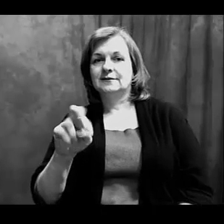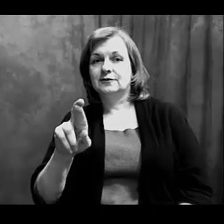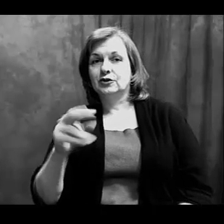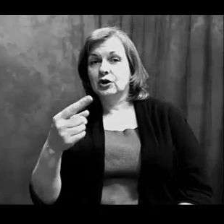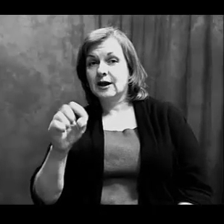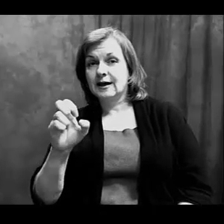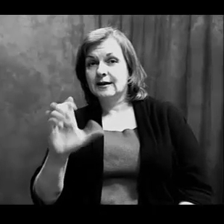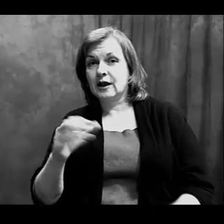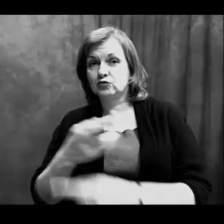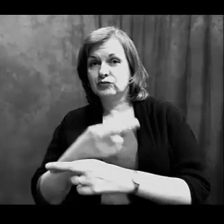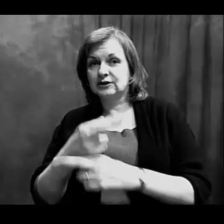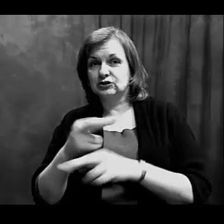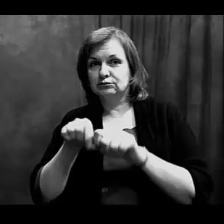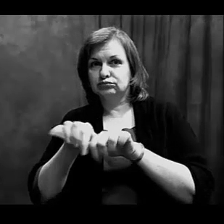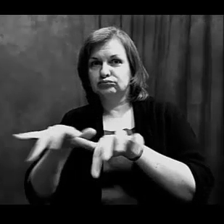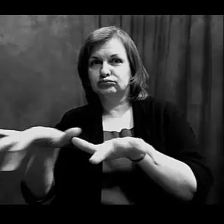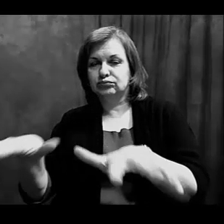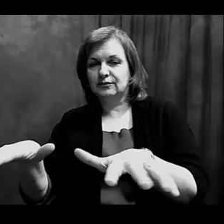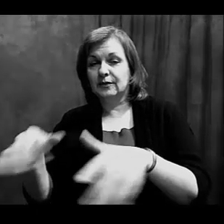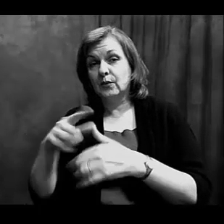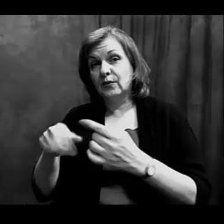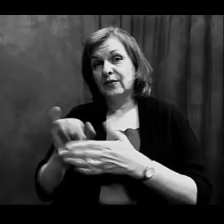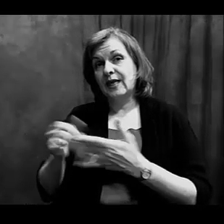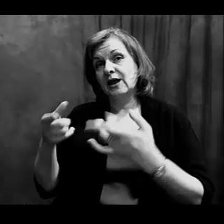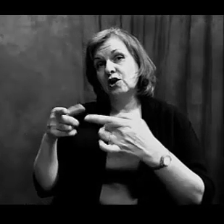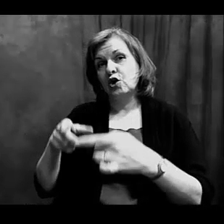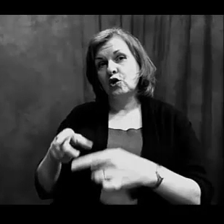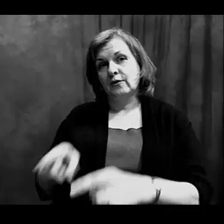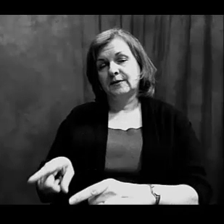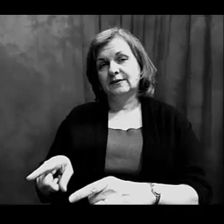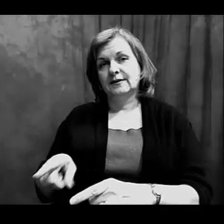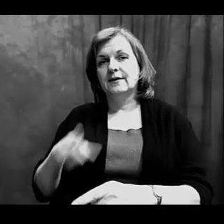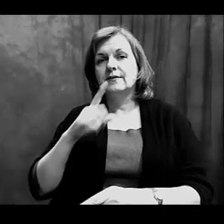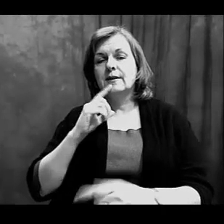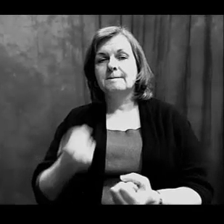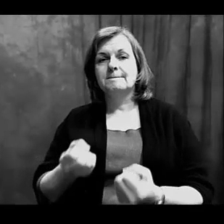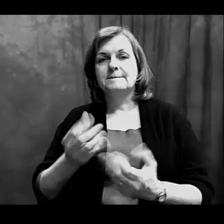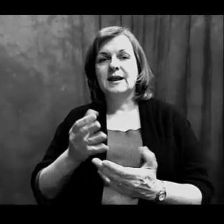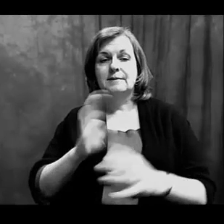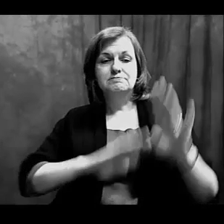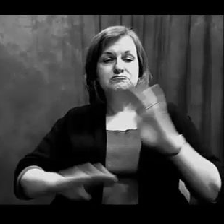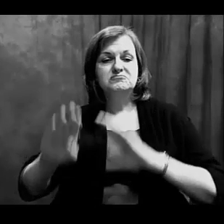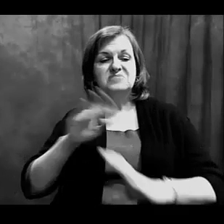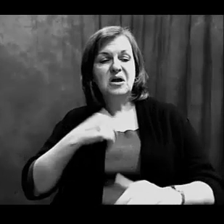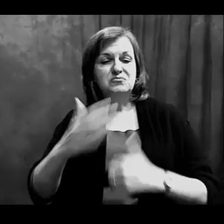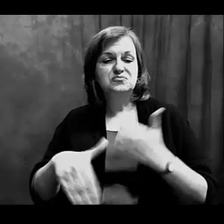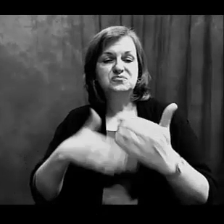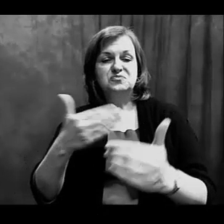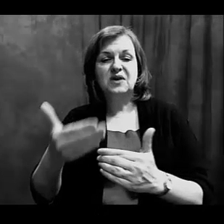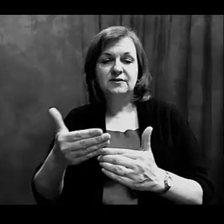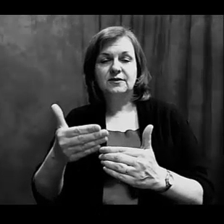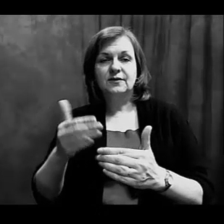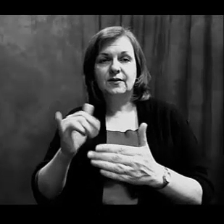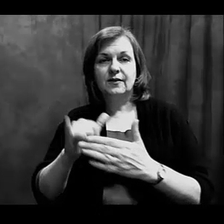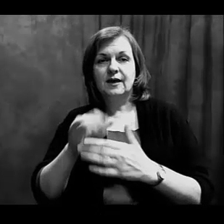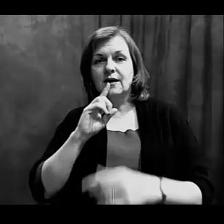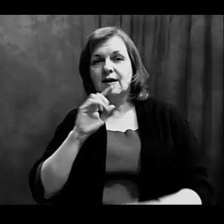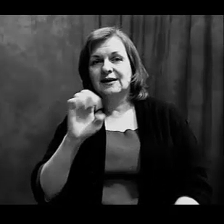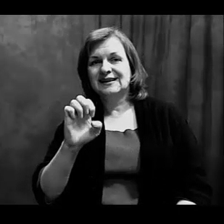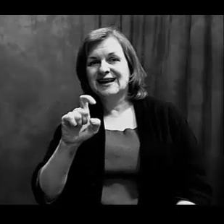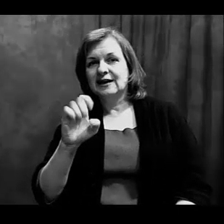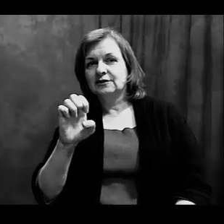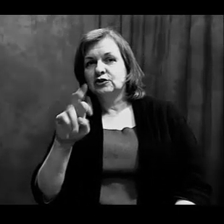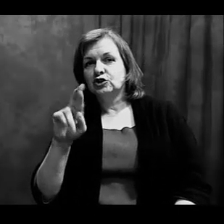With our exergonic reactions, when these occur, we look at a number of different biological processes that